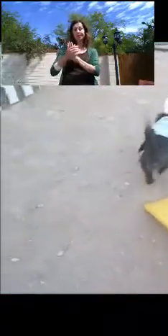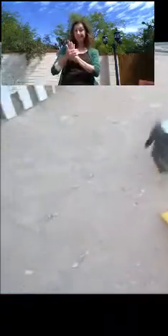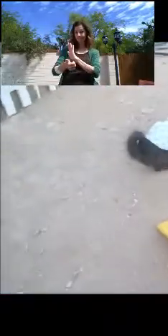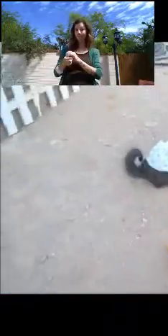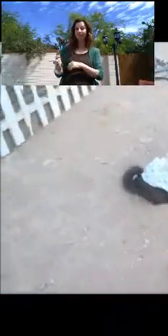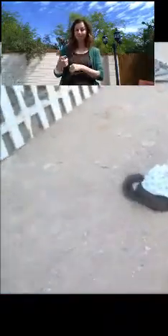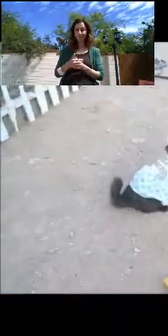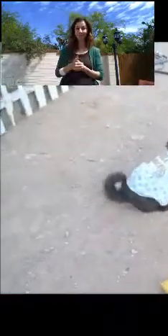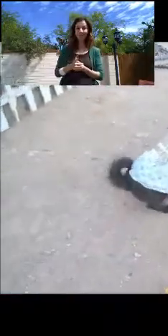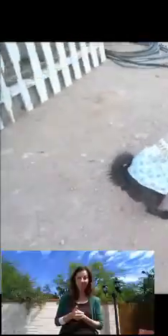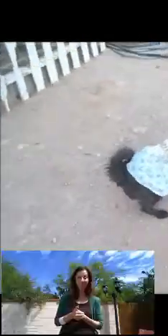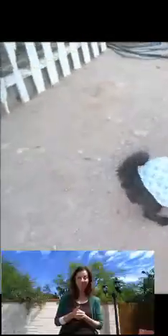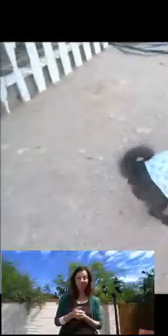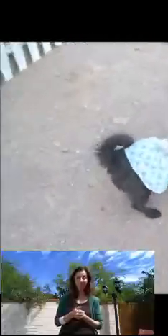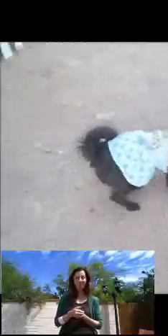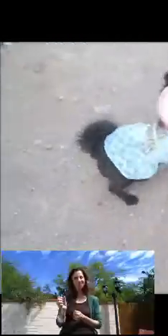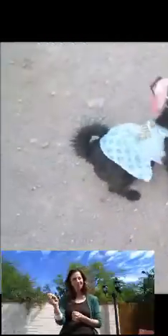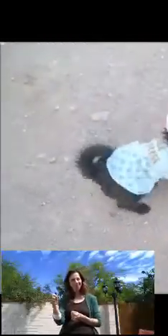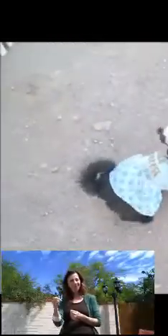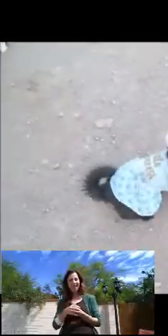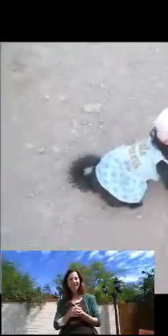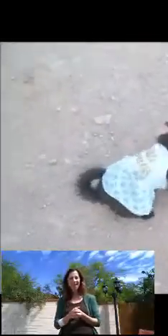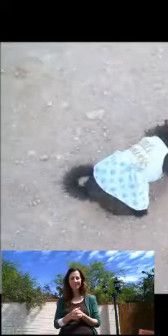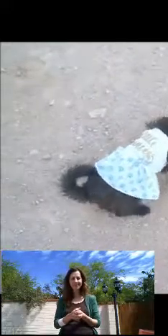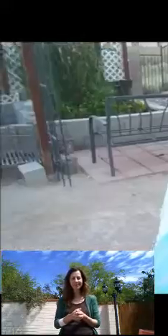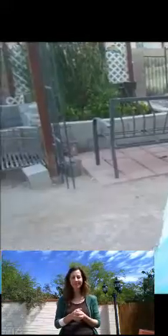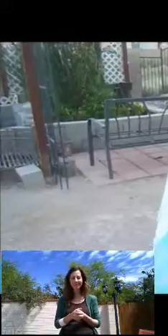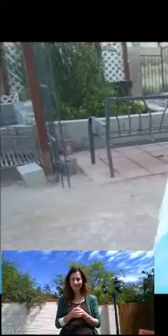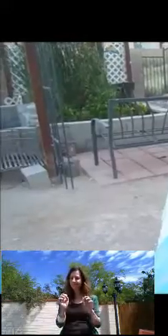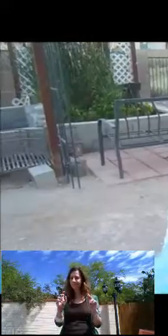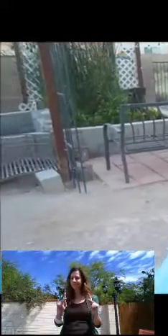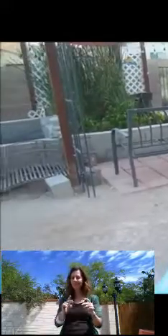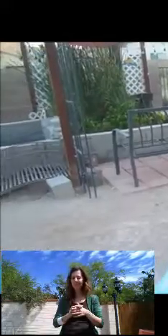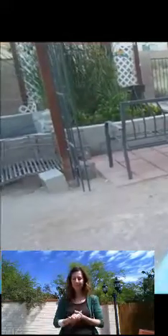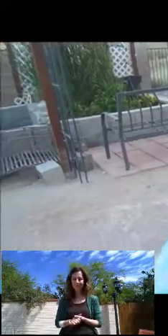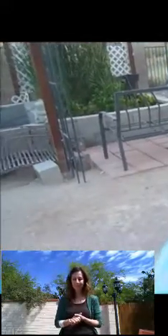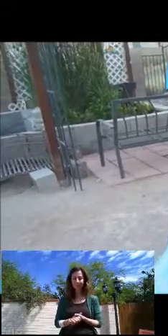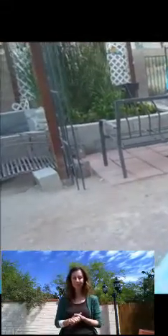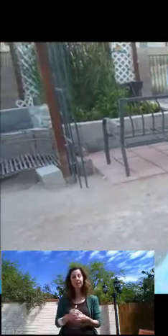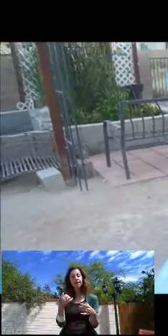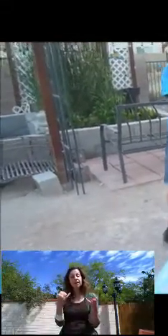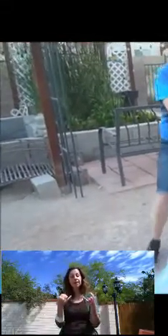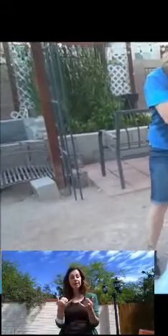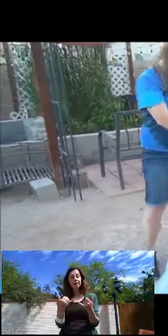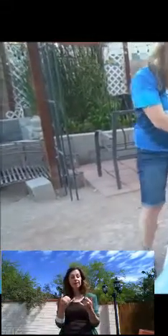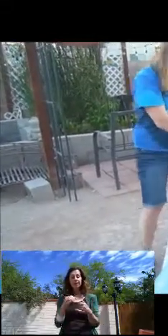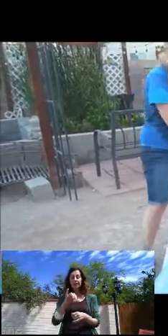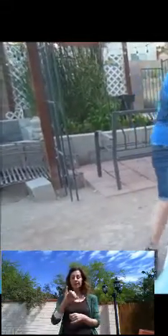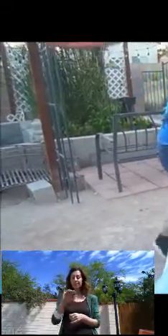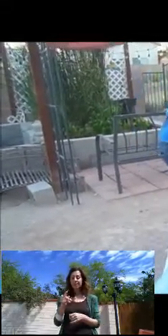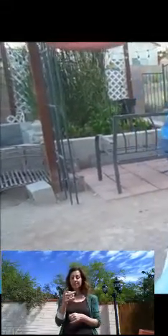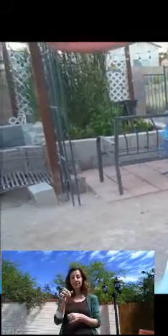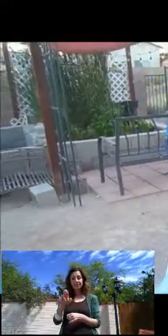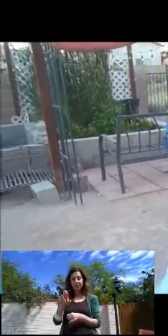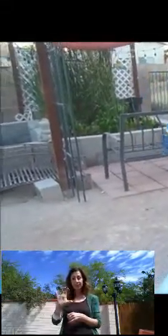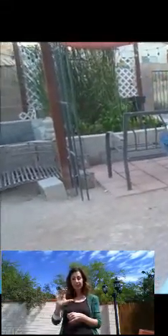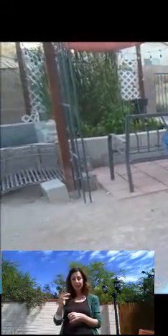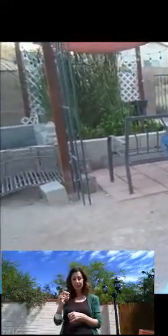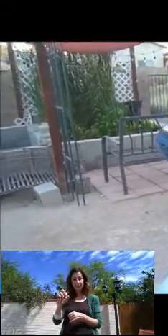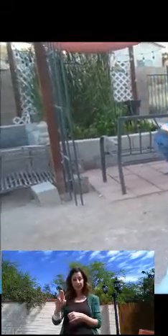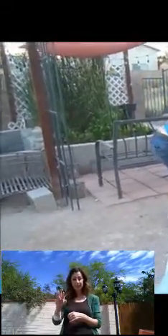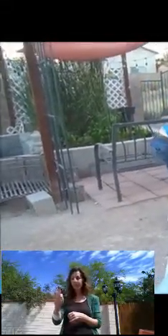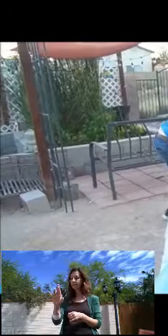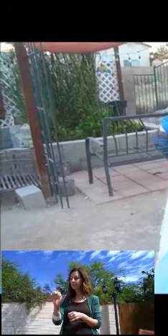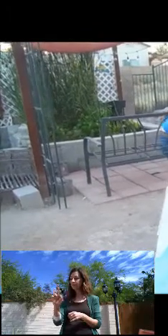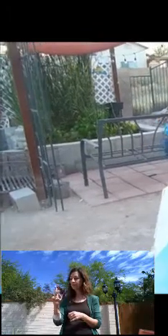Showing off your skills. Yeah. Okay. Coming up is Jasper